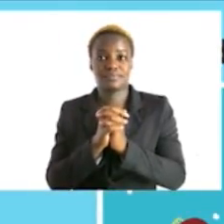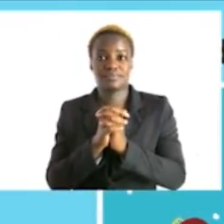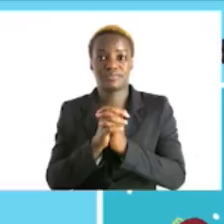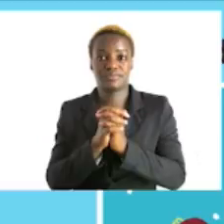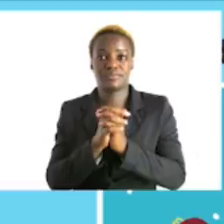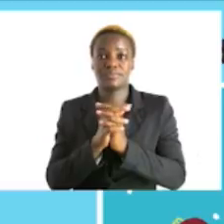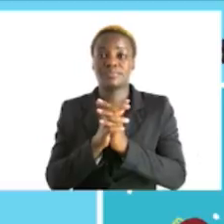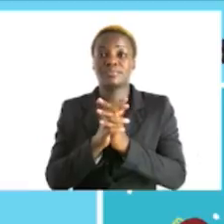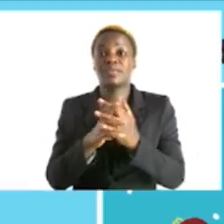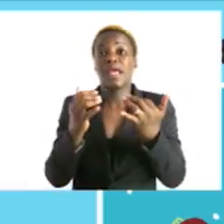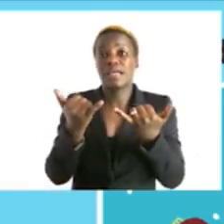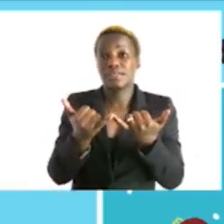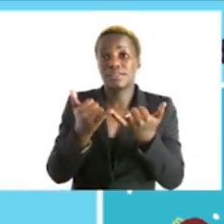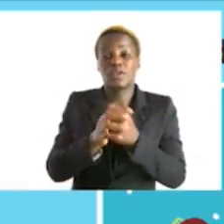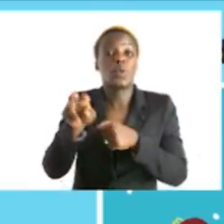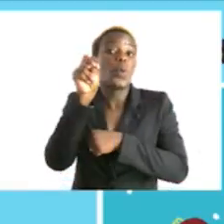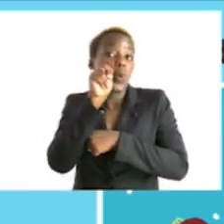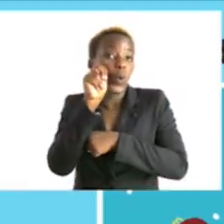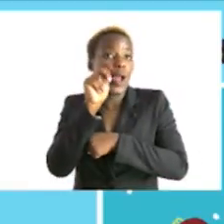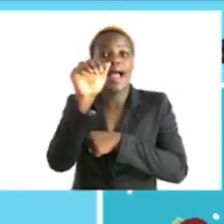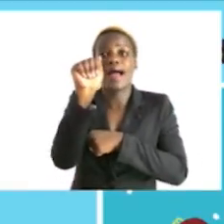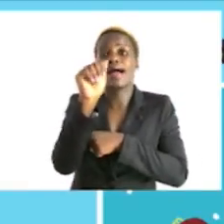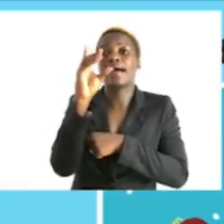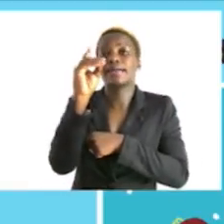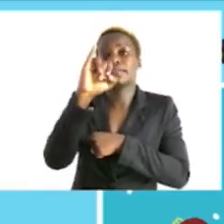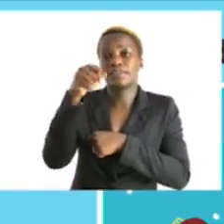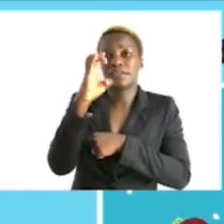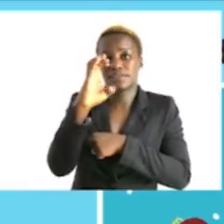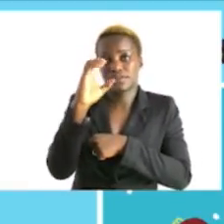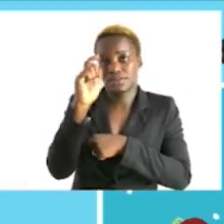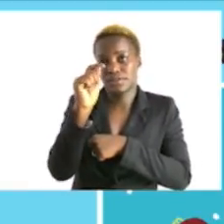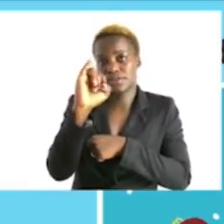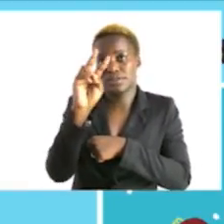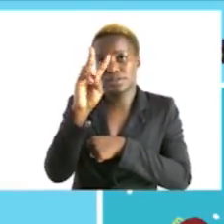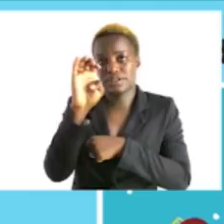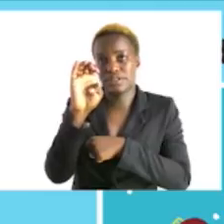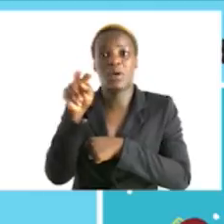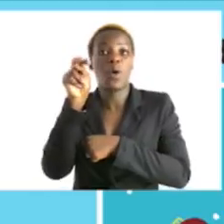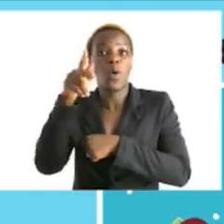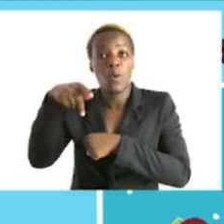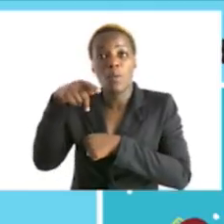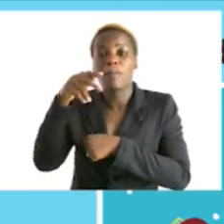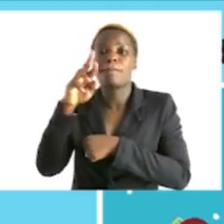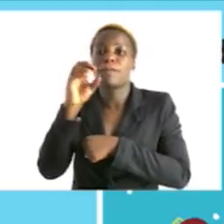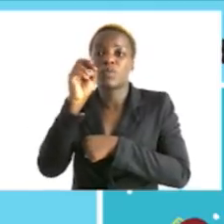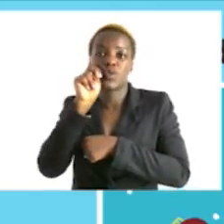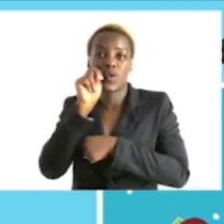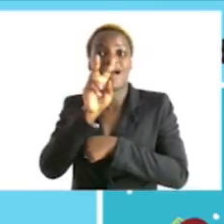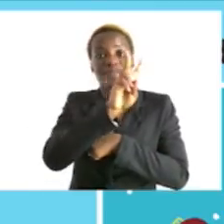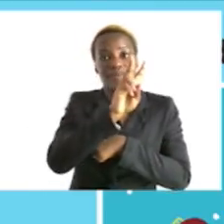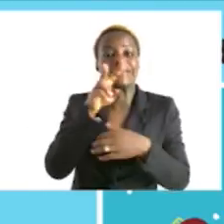during this lessons we'll focus on nouns adjectives pronouns verbs and